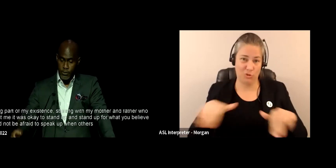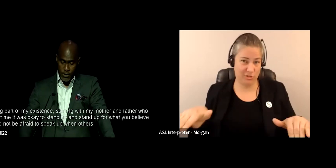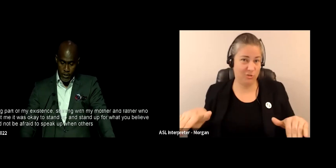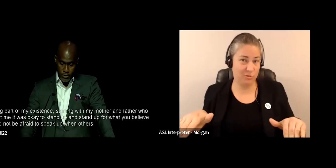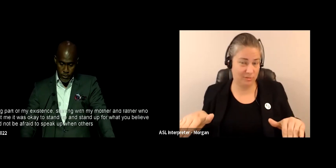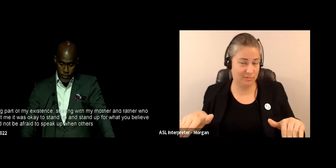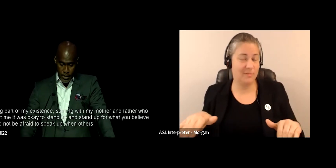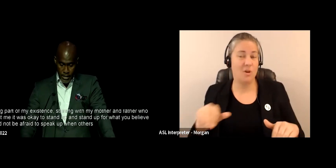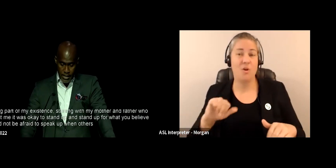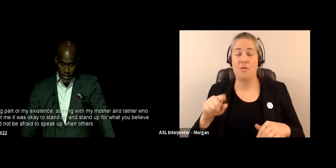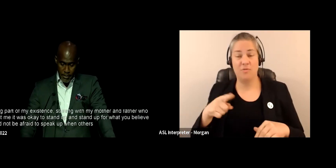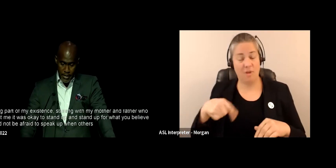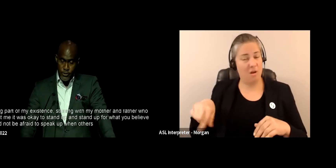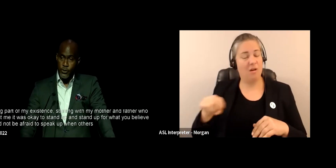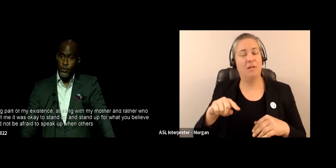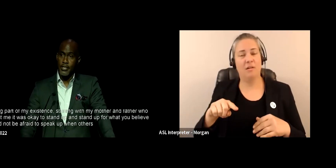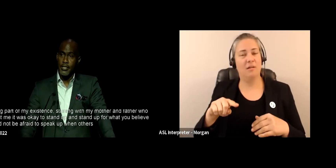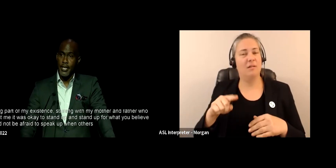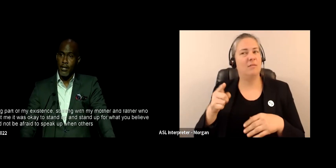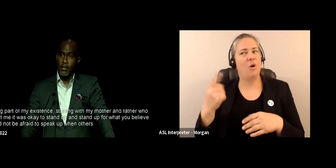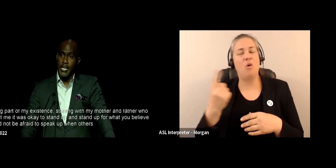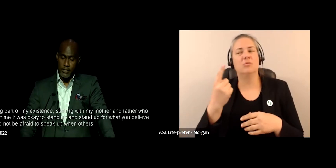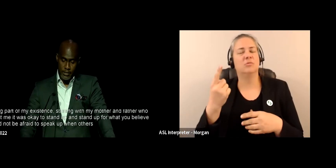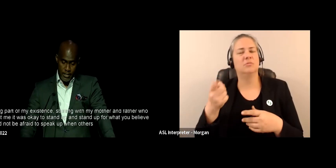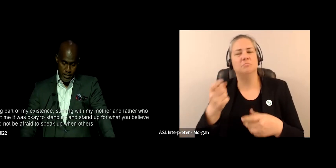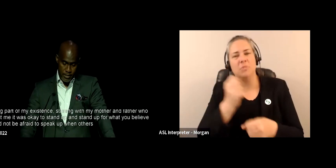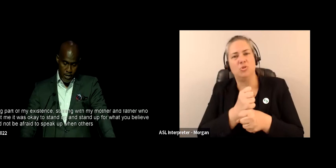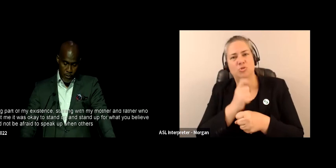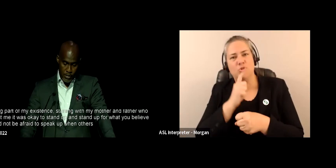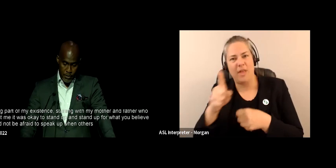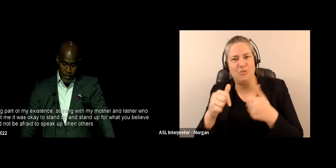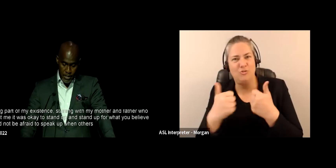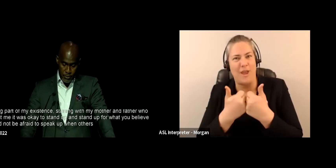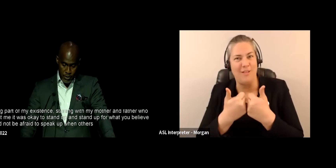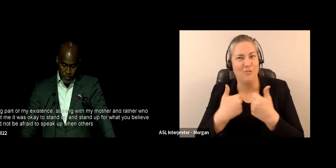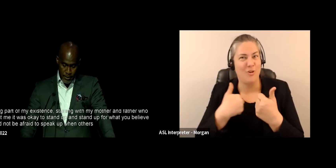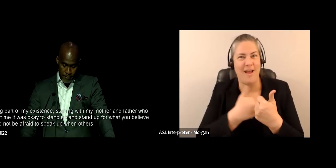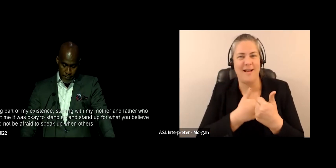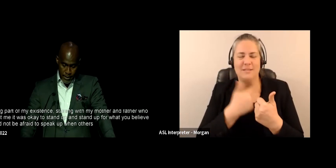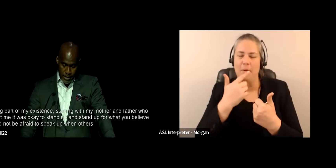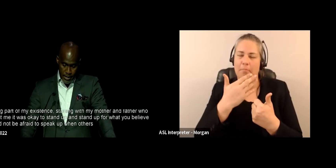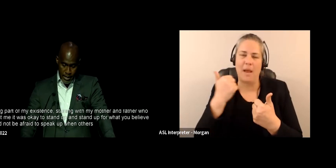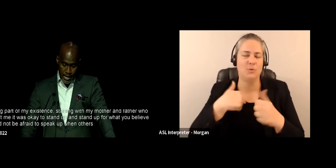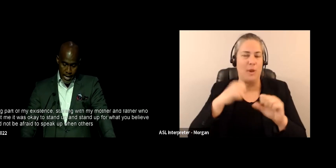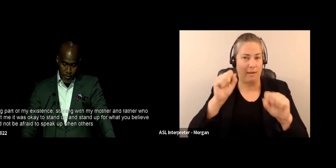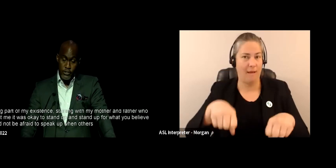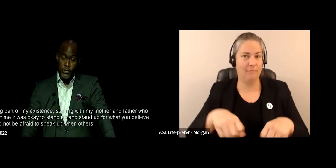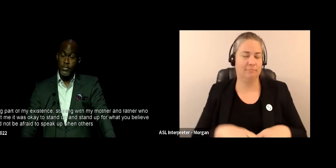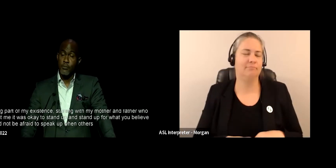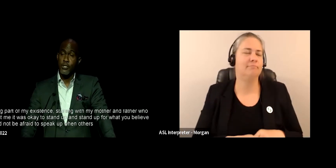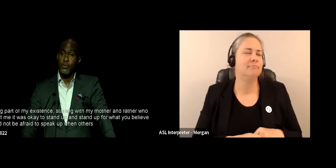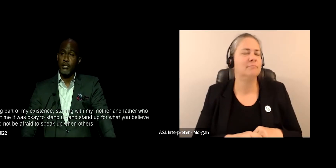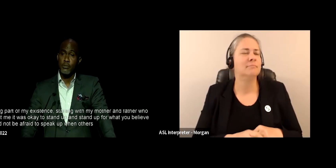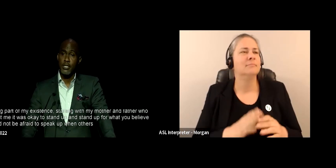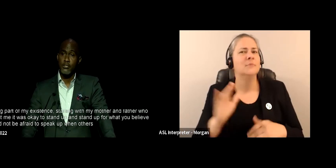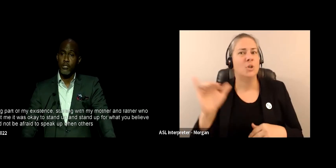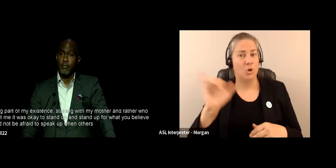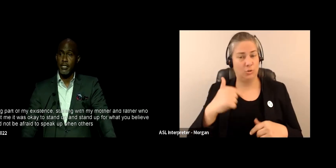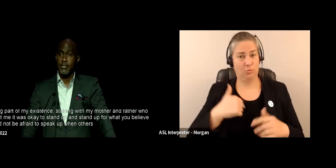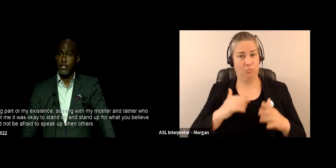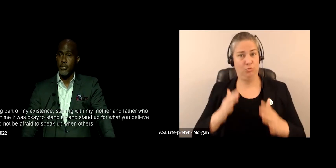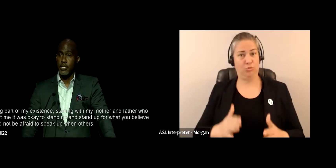and Jalil, who also made sure that they are challenging us to always be the best we can be. I'm also someone who comes